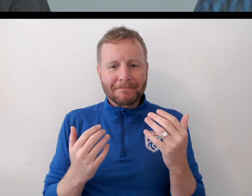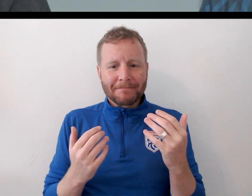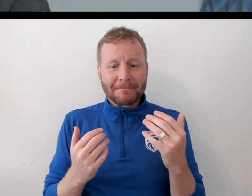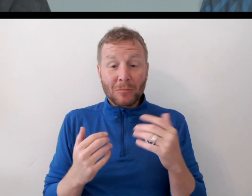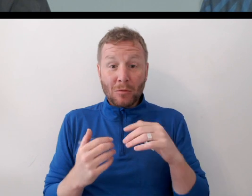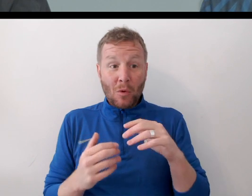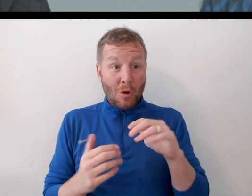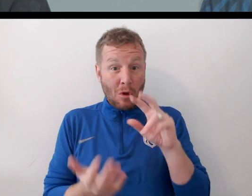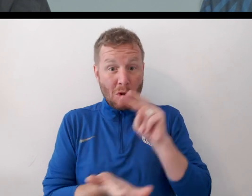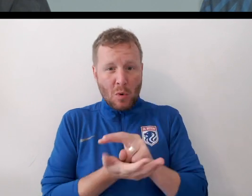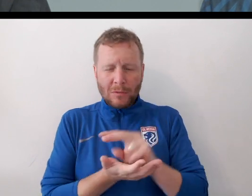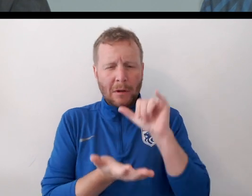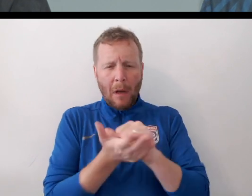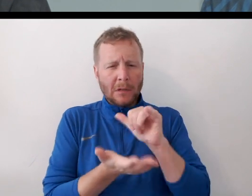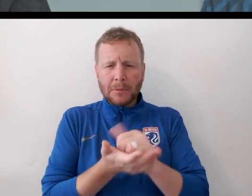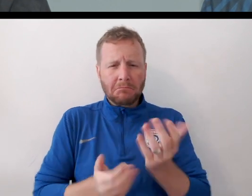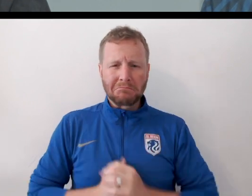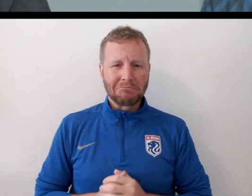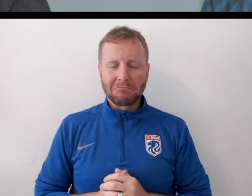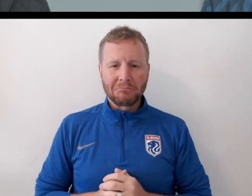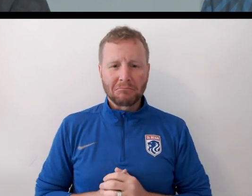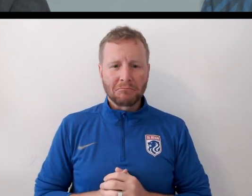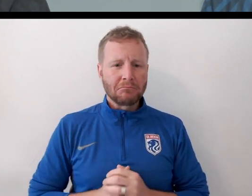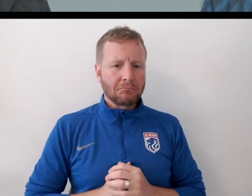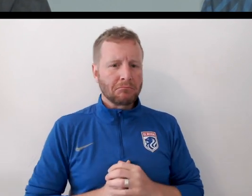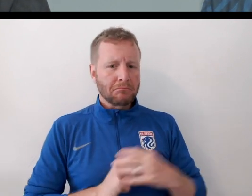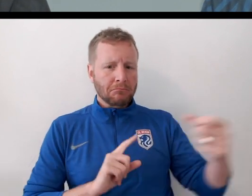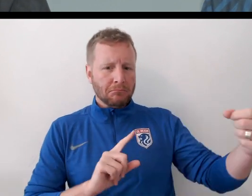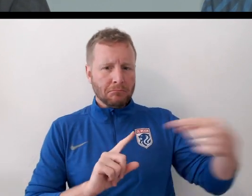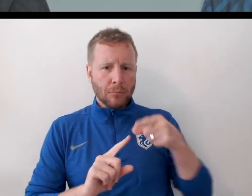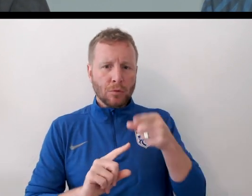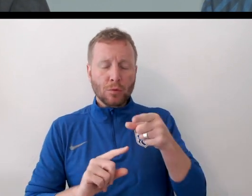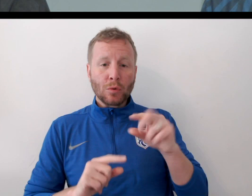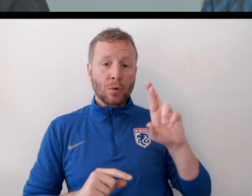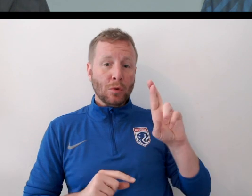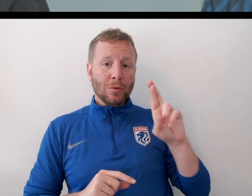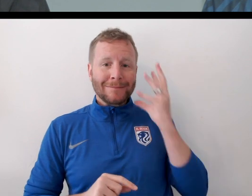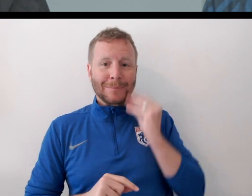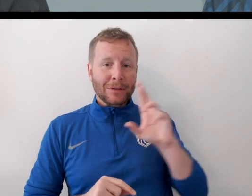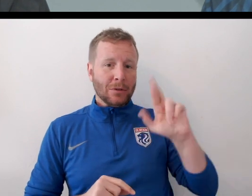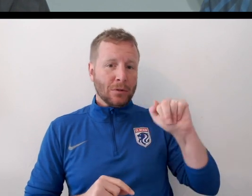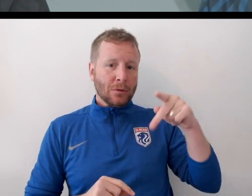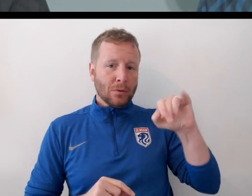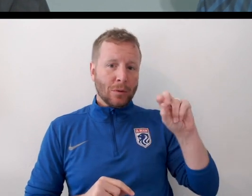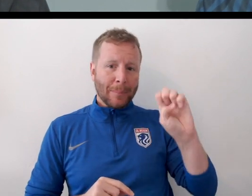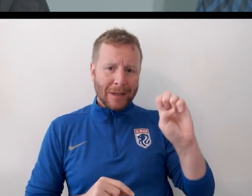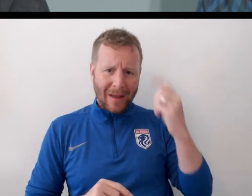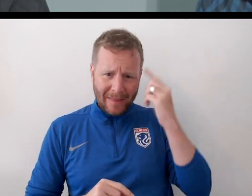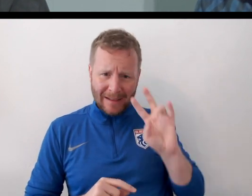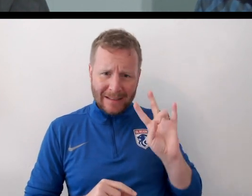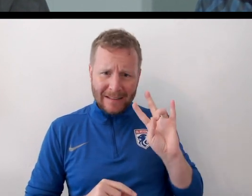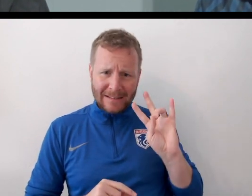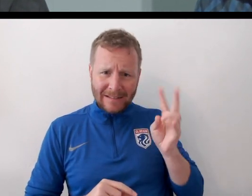I could never see us walking away without winning that game today. You guys lost Megan pretty early in this game, like 7th